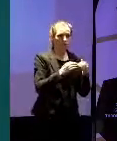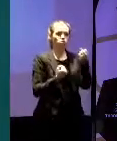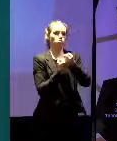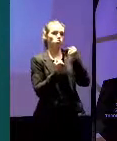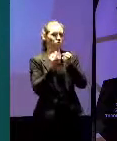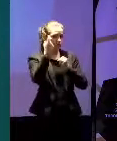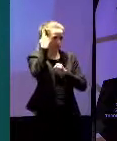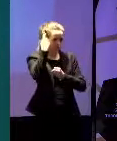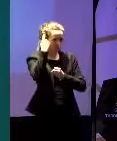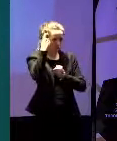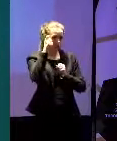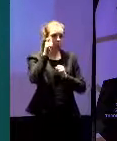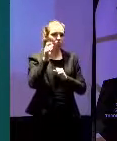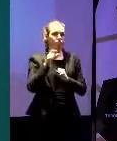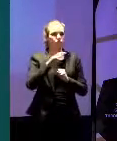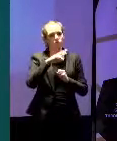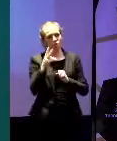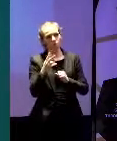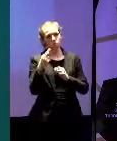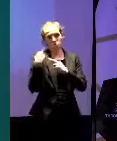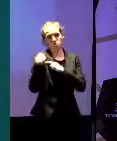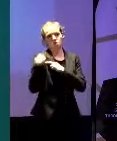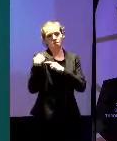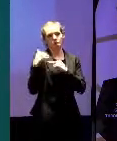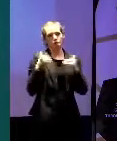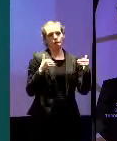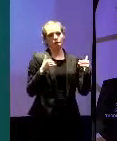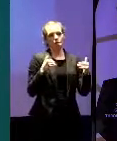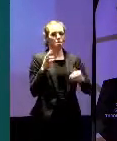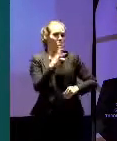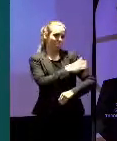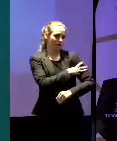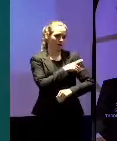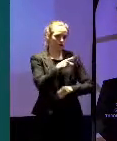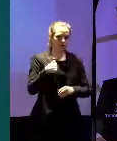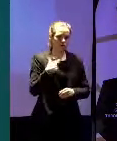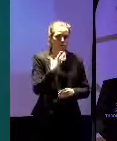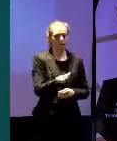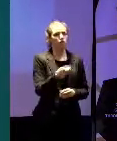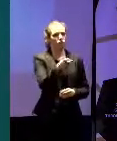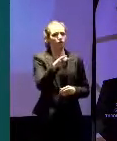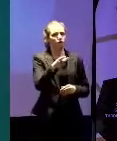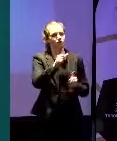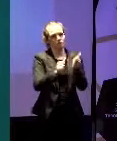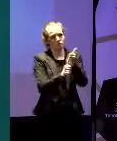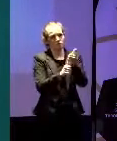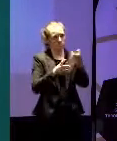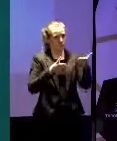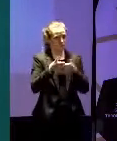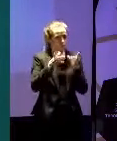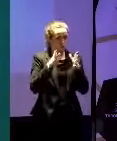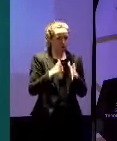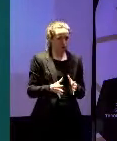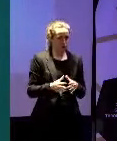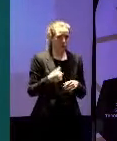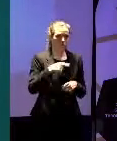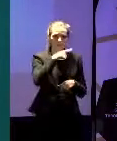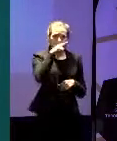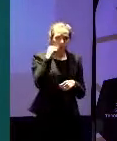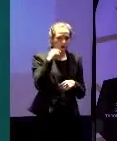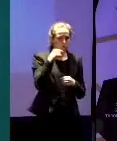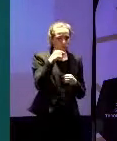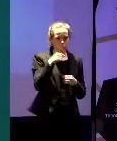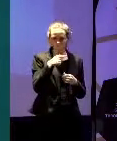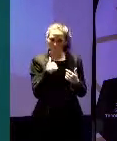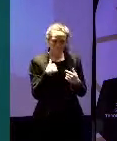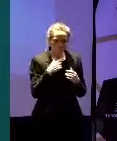secretariat and a responsible manager who is a deputy director. I'm not going to mention names. Anita, should I mention